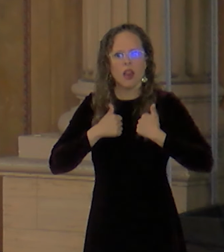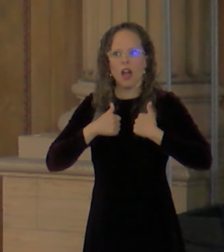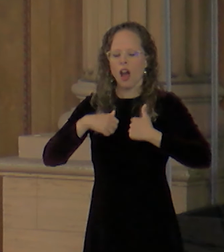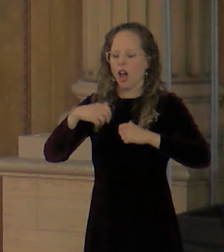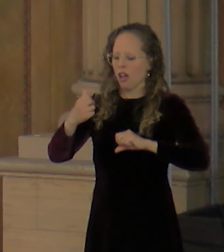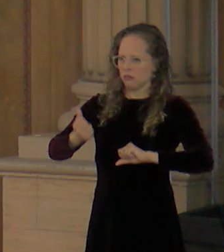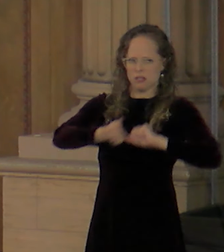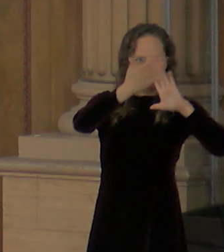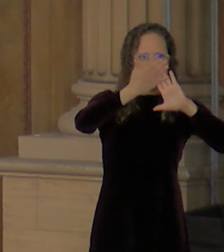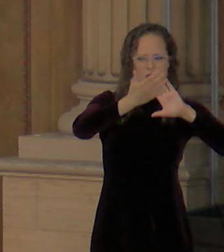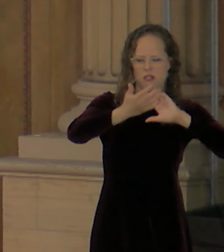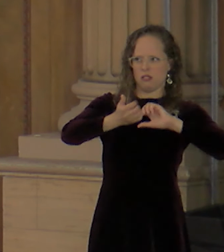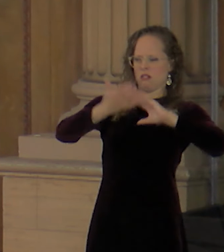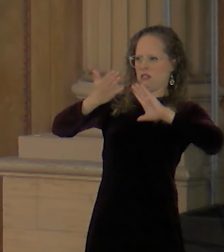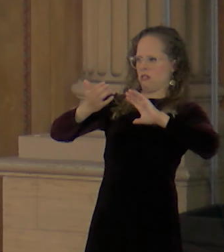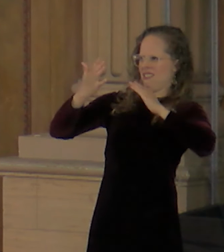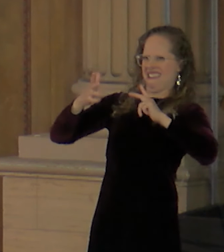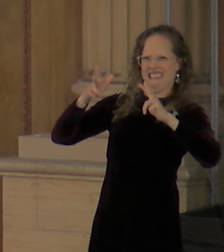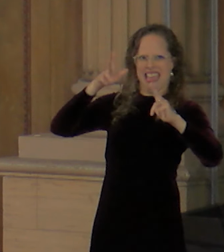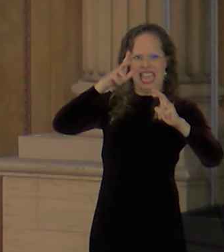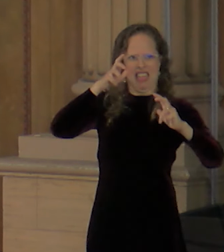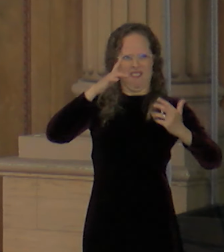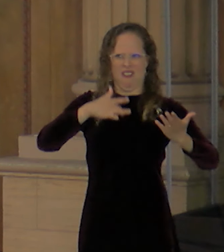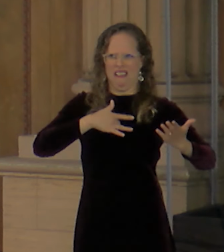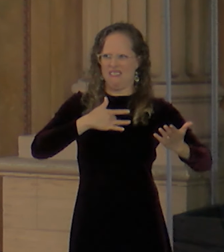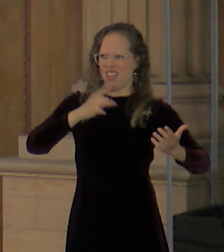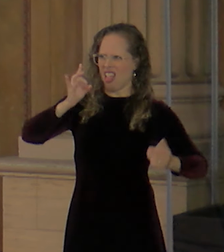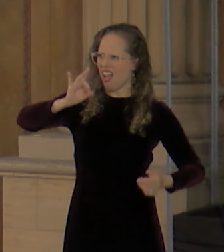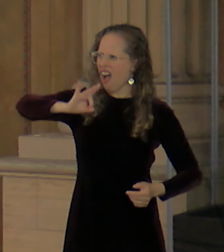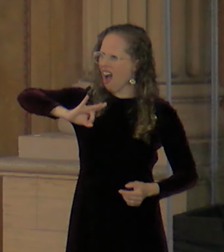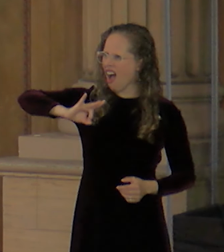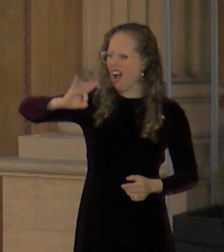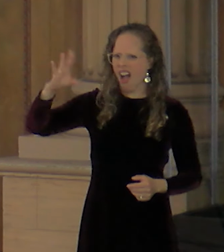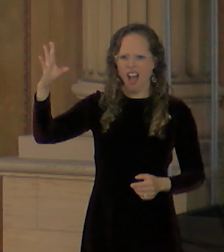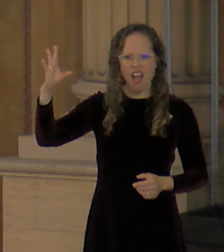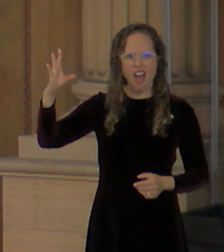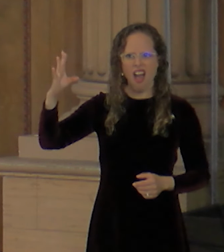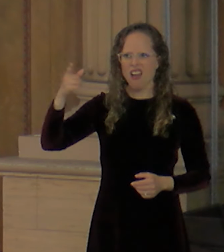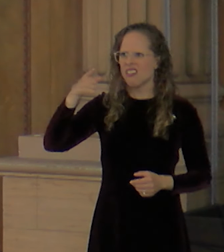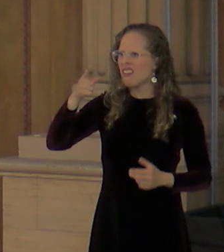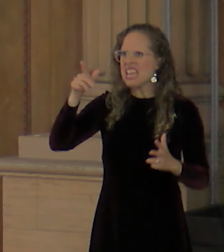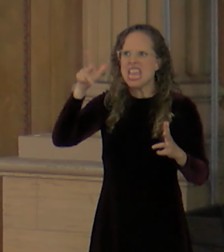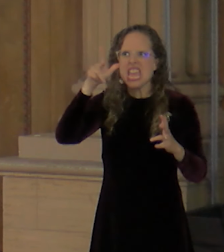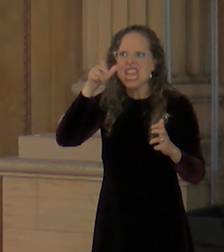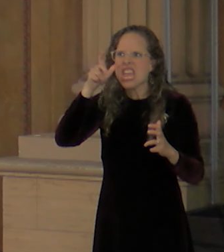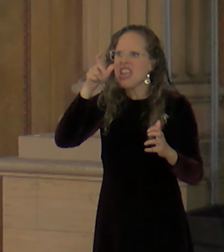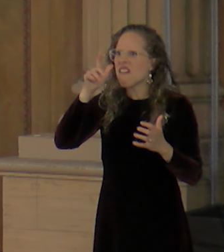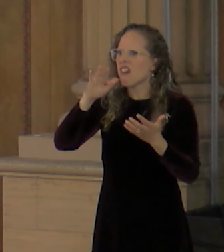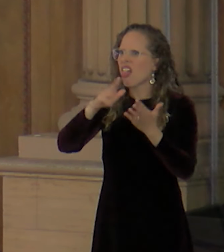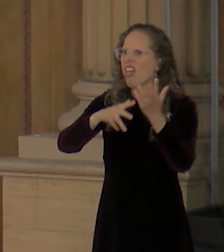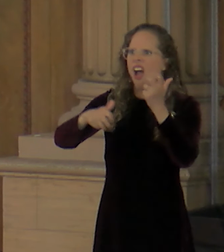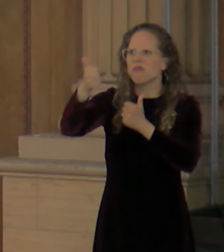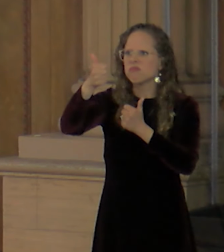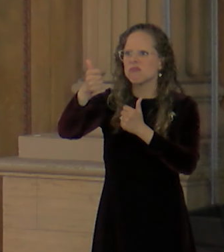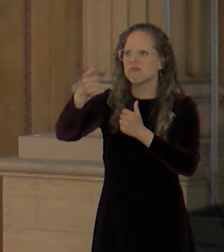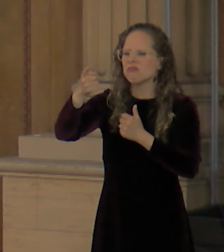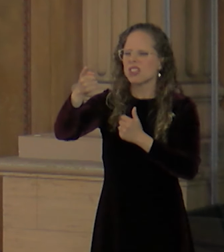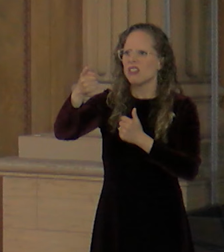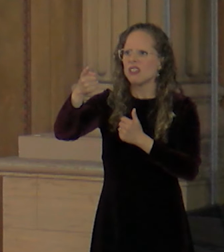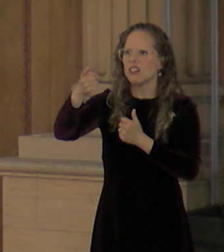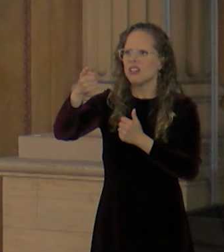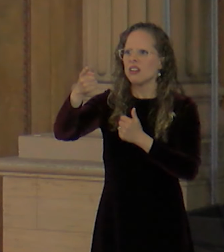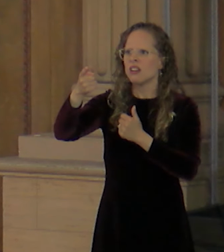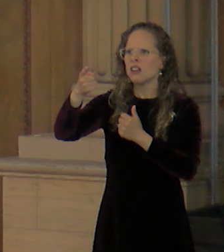evil around us in the world, and it can seem eternal. Like, we can convince ourselves this will never end. We almost take that attribute of God,